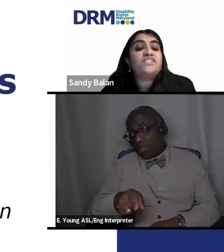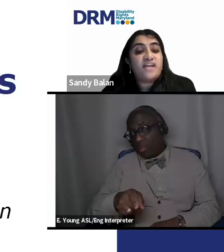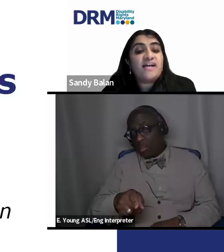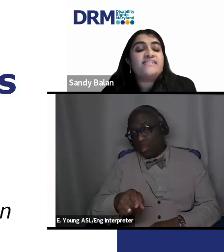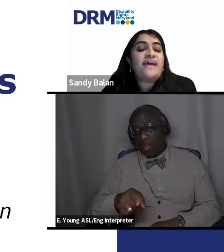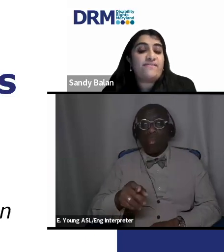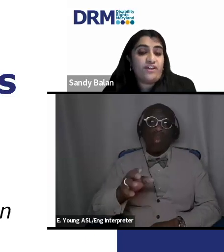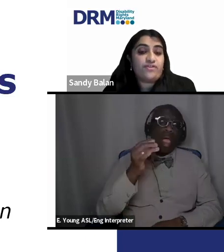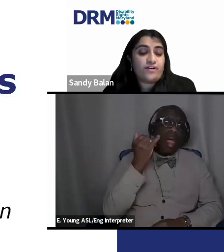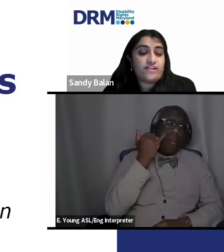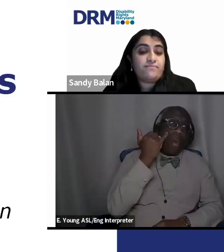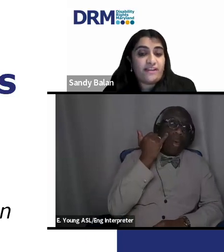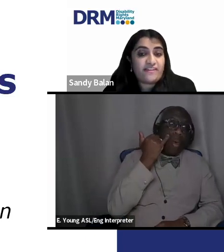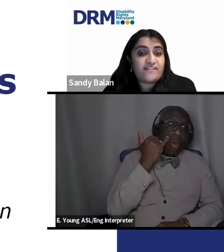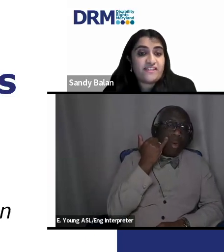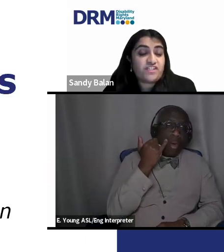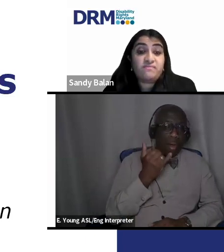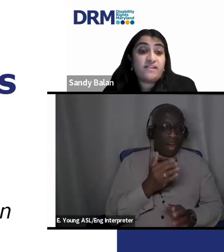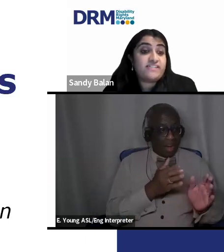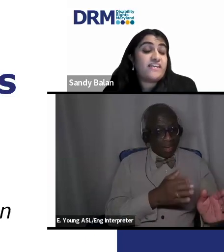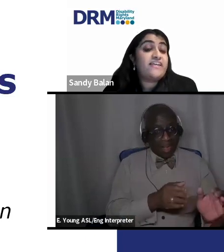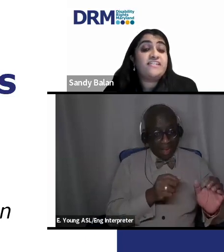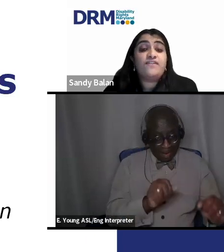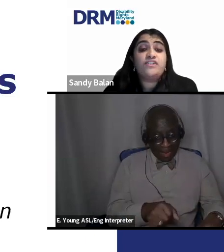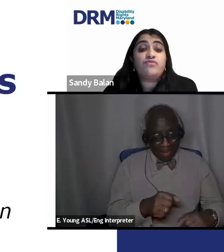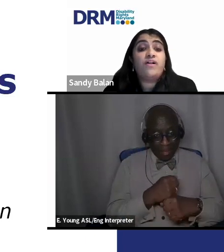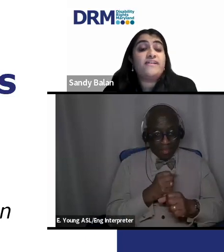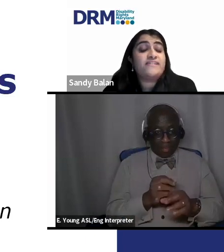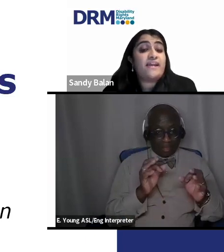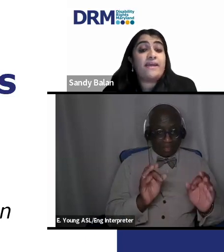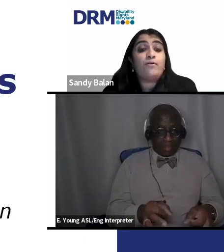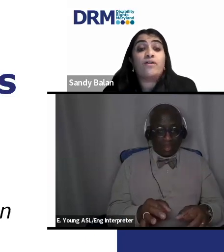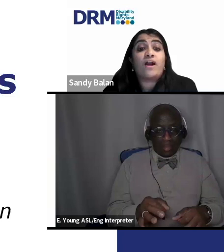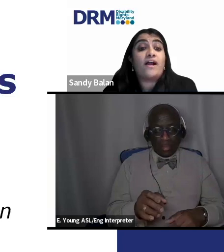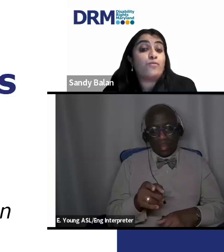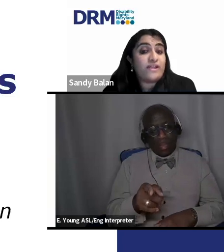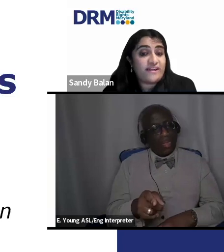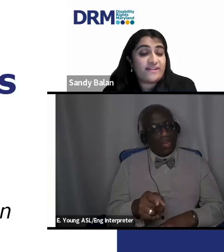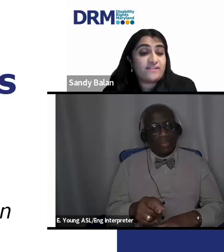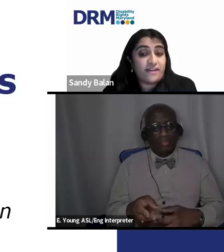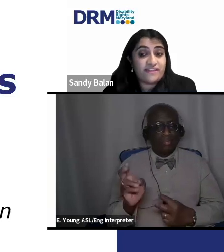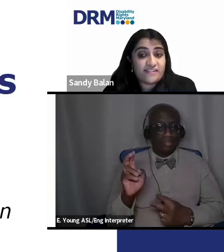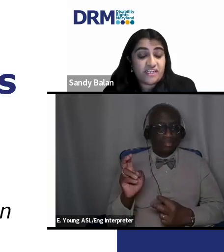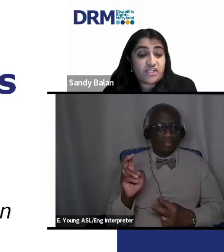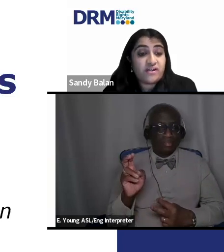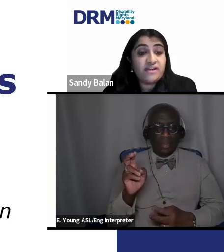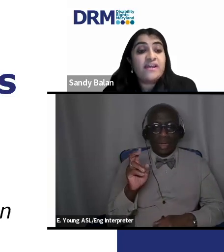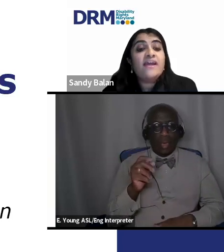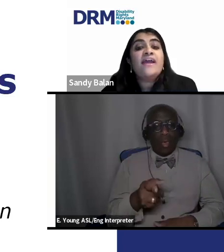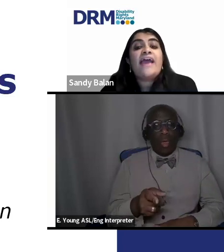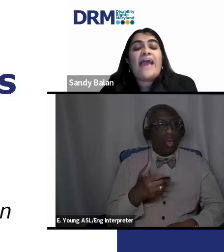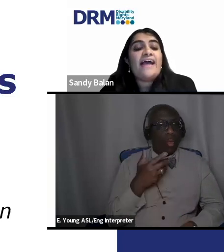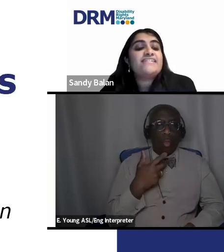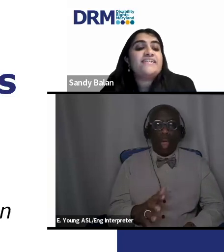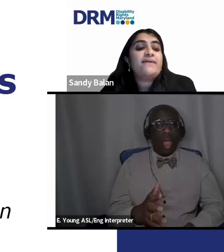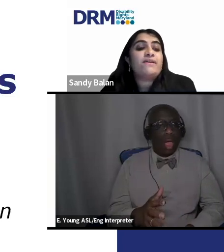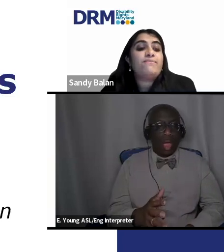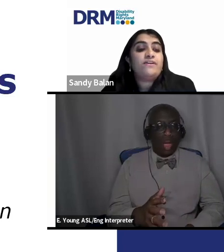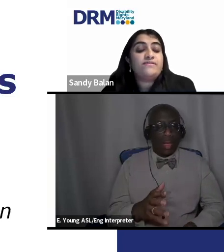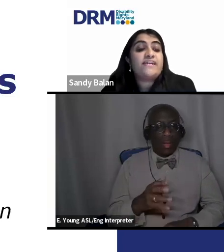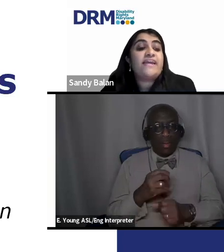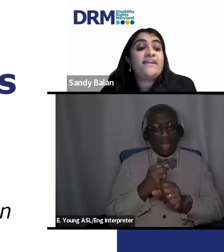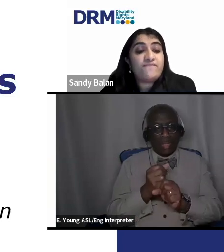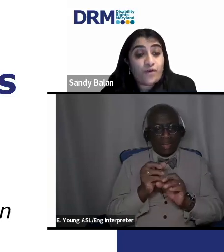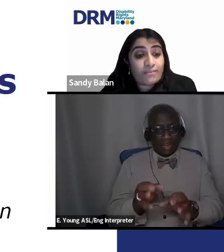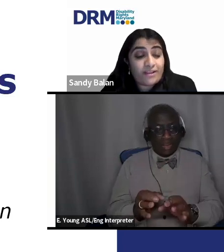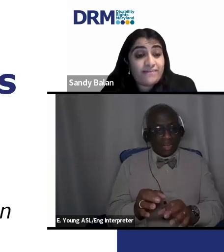the agent does have the authority to make the decision, let's say the individual is unable or unwilling to make the decision, SDM